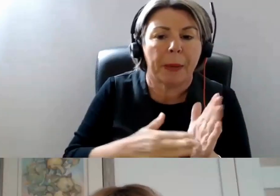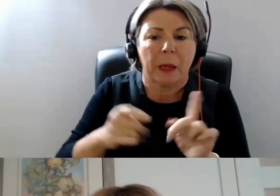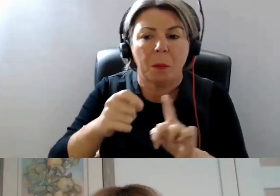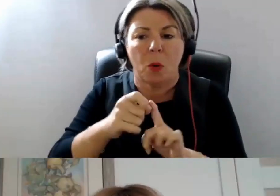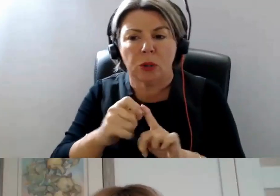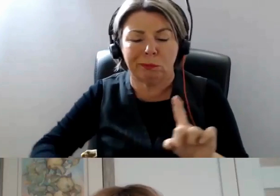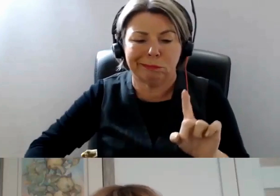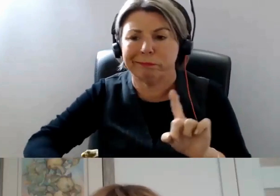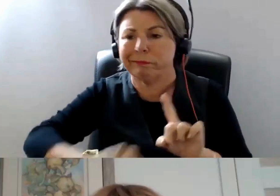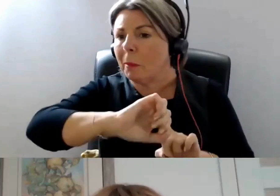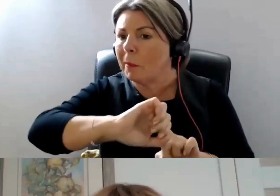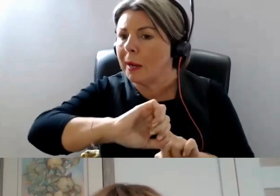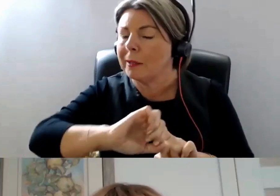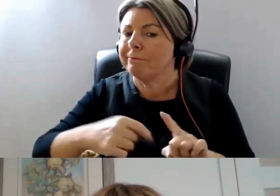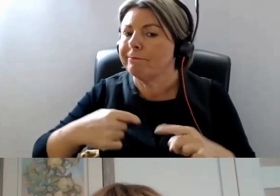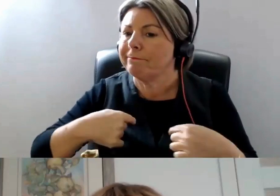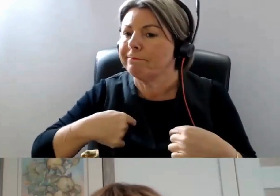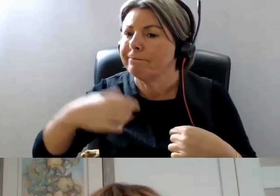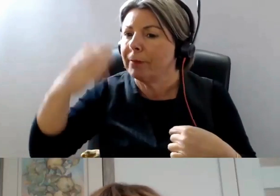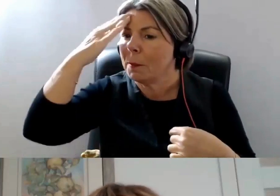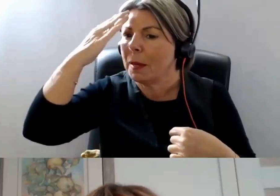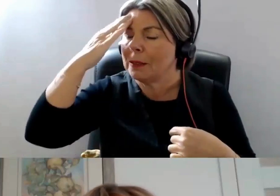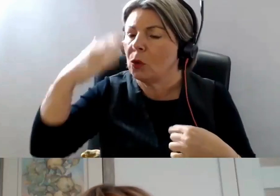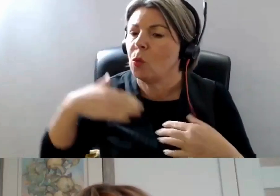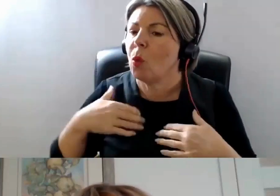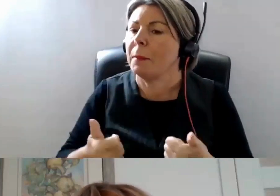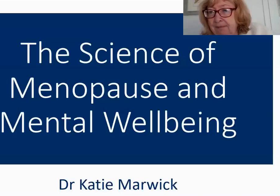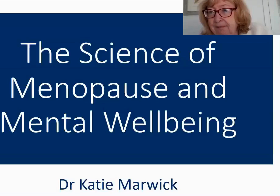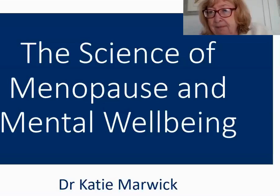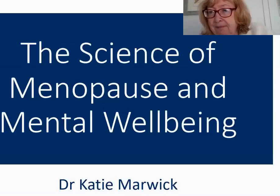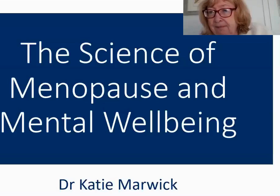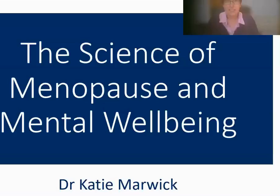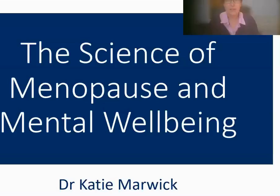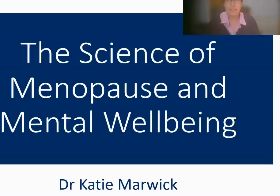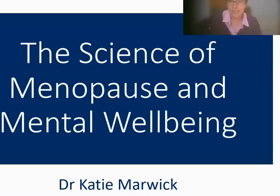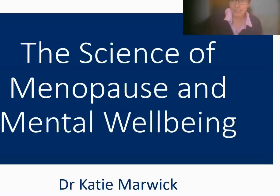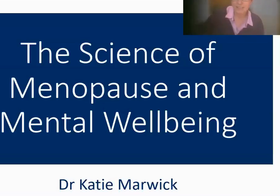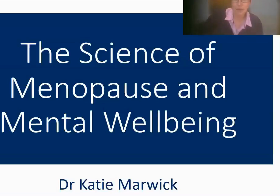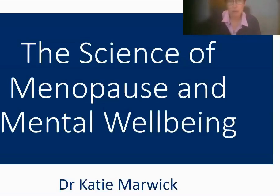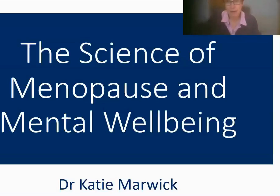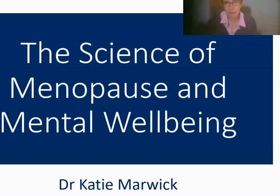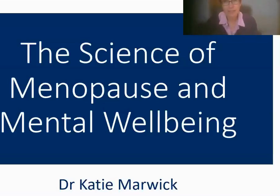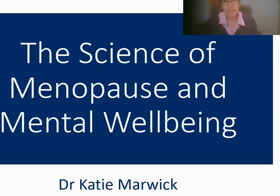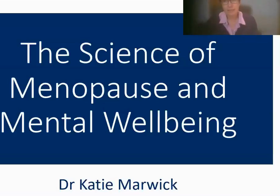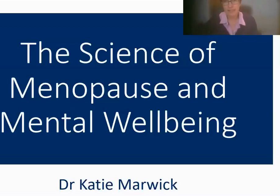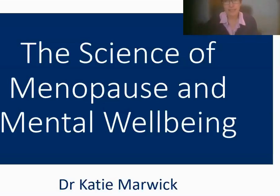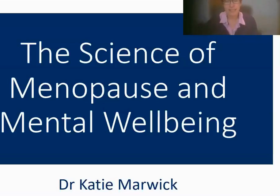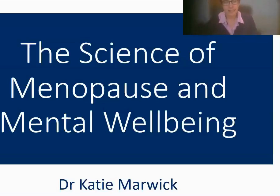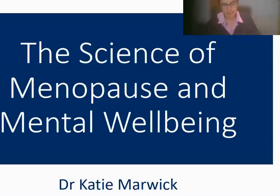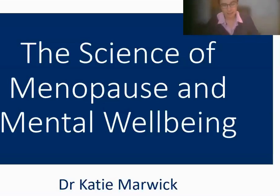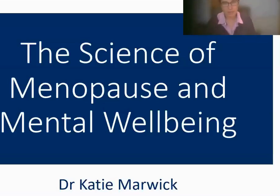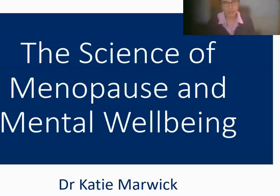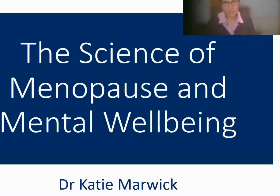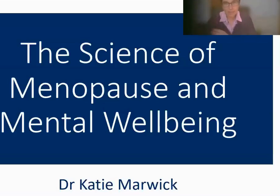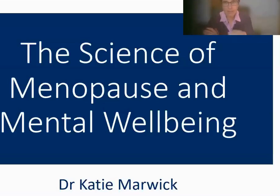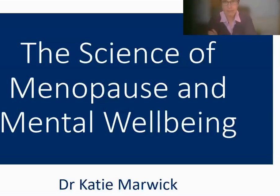mental well-being. So thank you for that, and over to you. Right, okay. So I hope everyone can see my